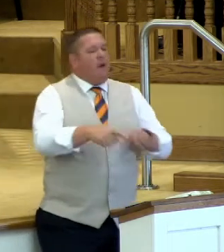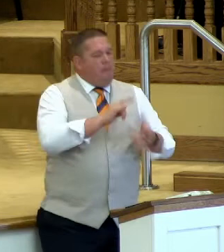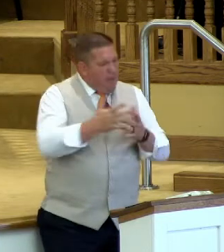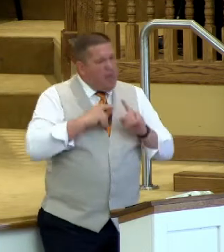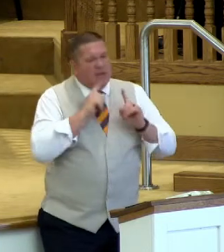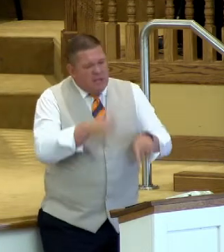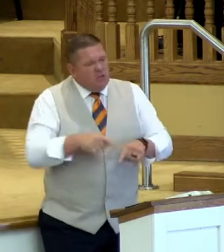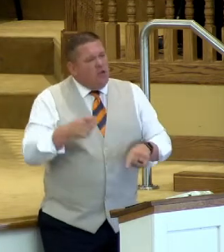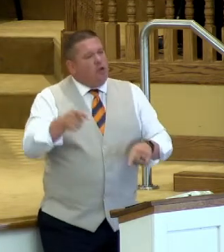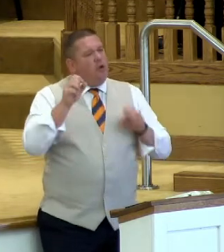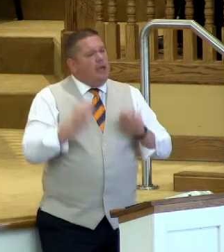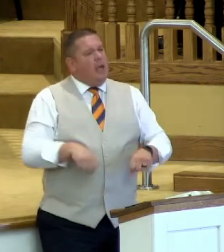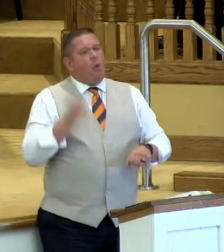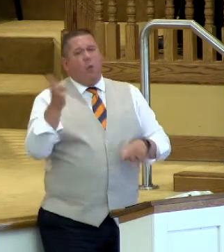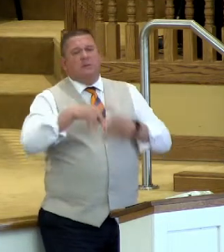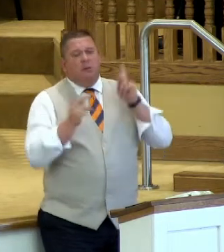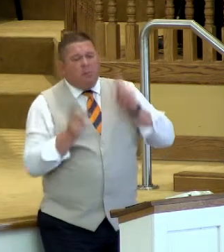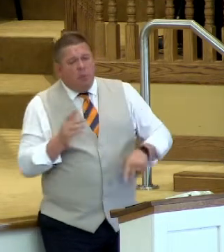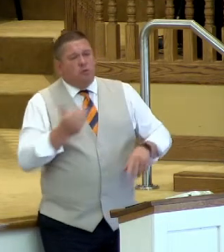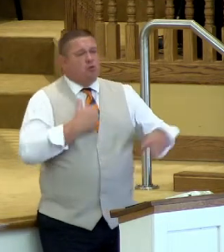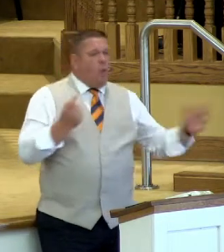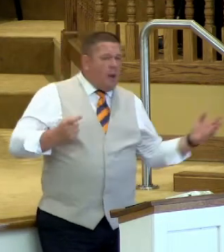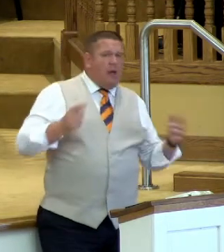Bible has the answer. You can witness to people.